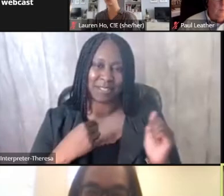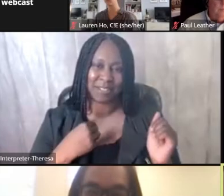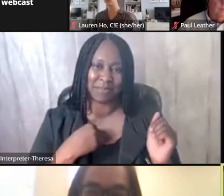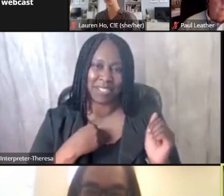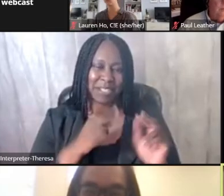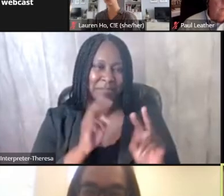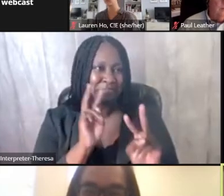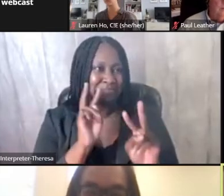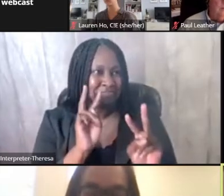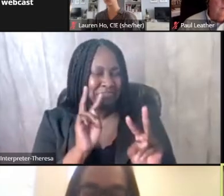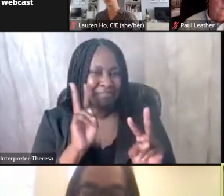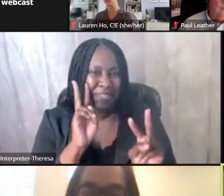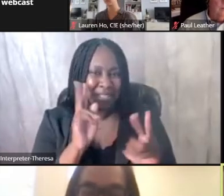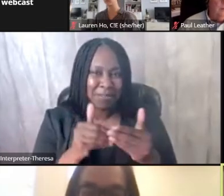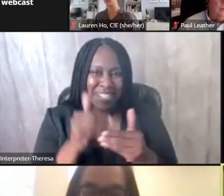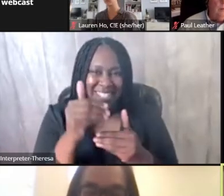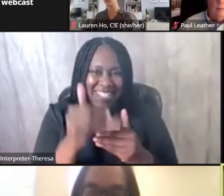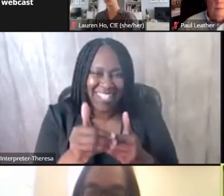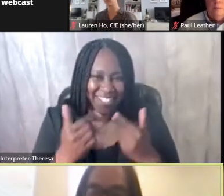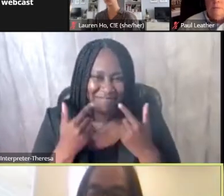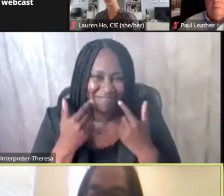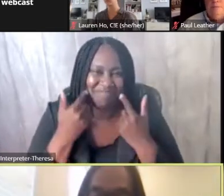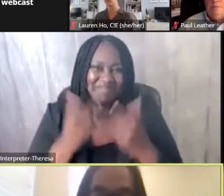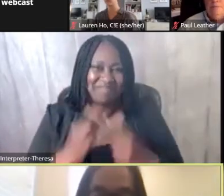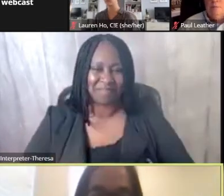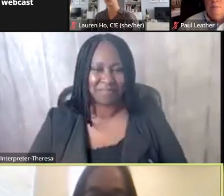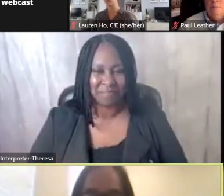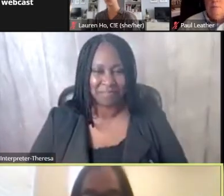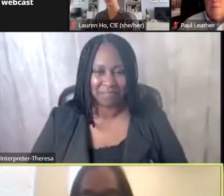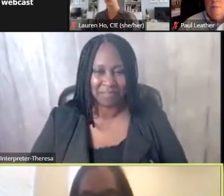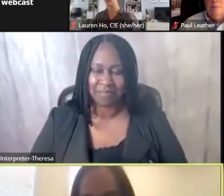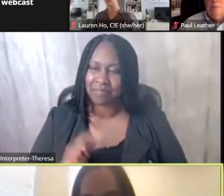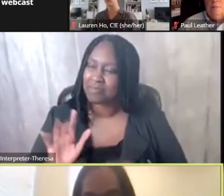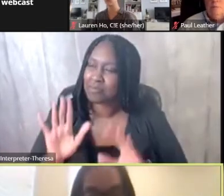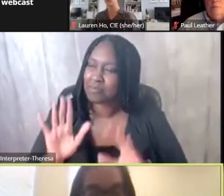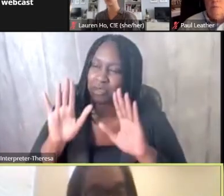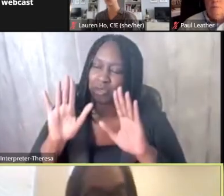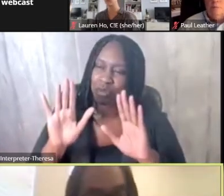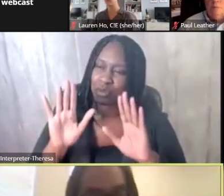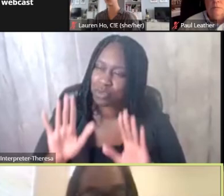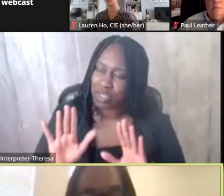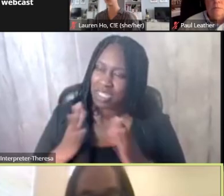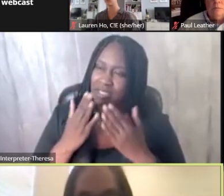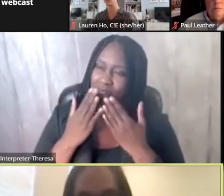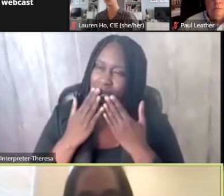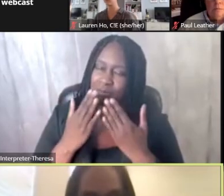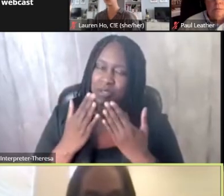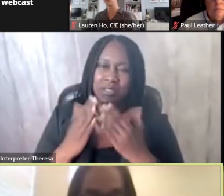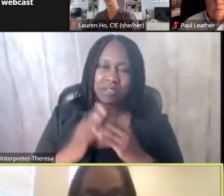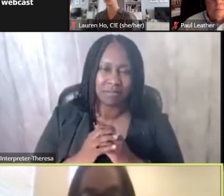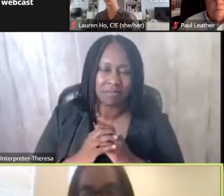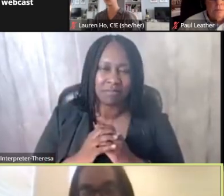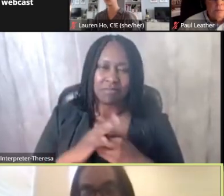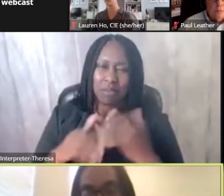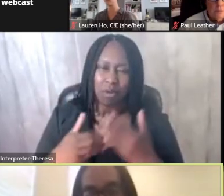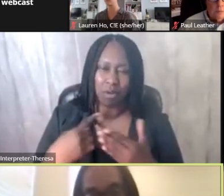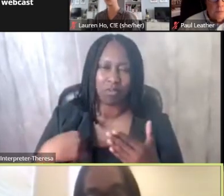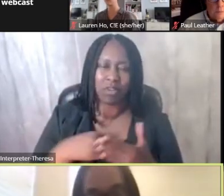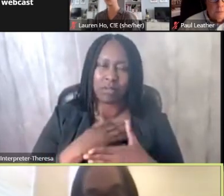go next. Yeah, that's so great. And I really appreciate, and I'm sure we all do,